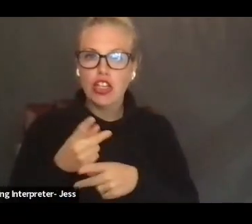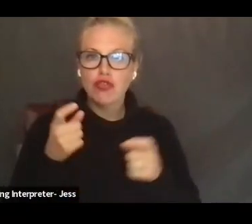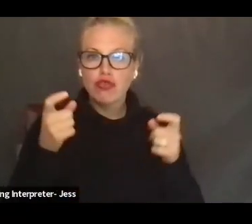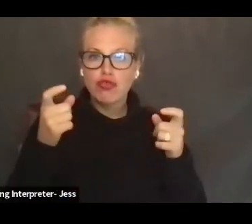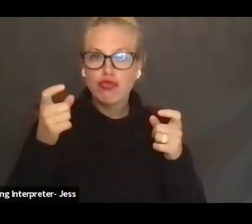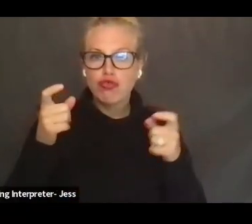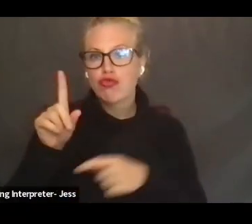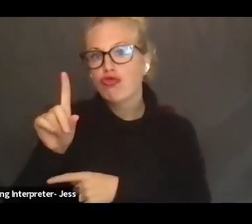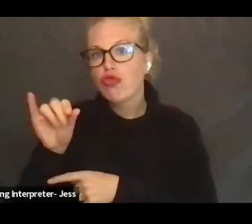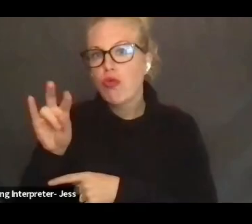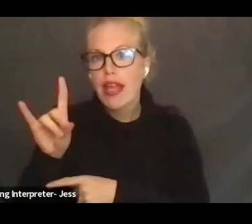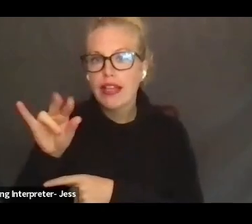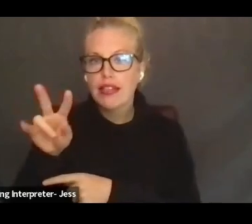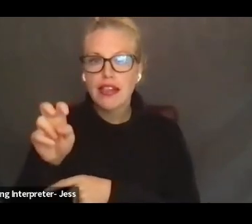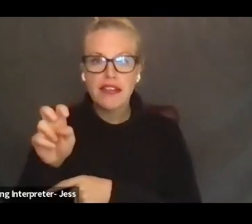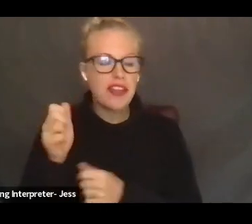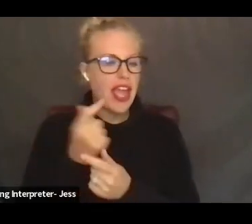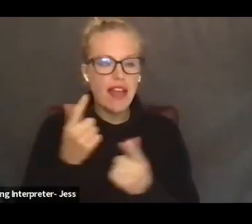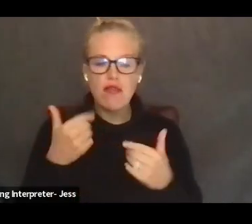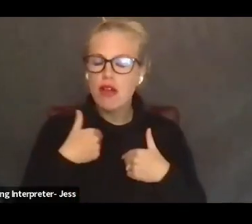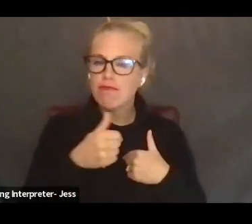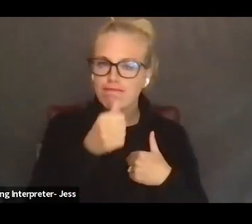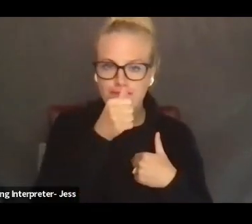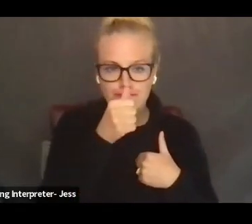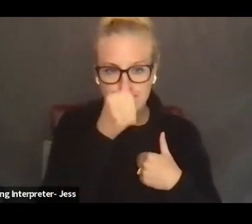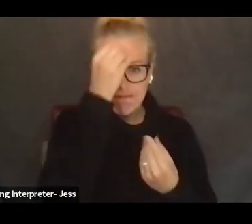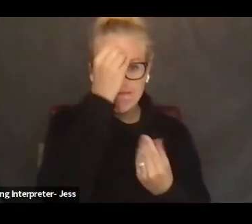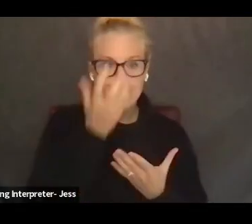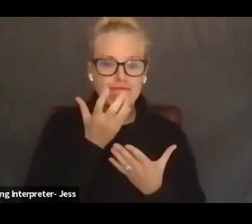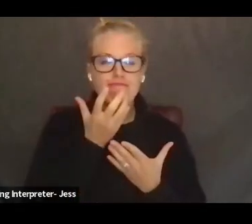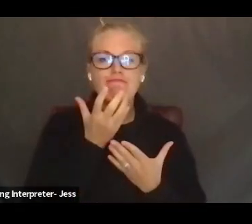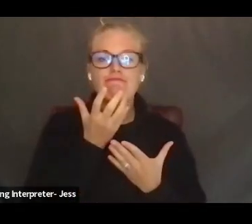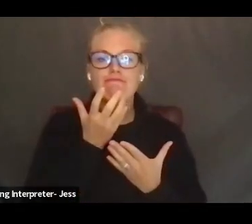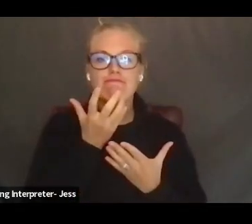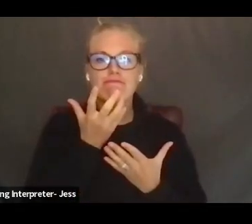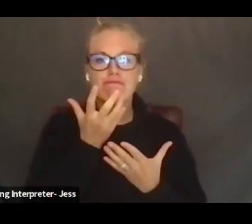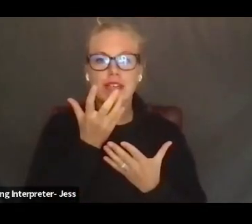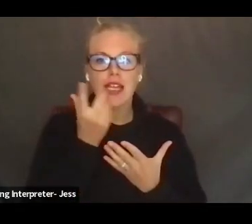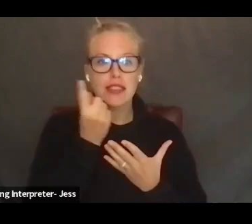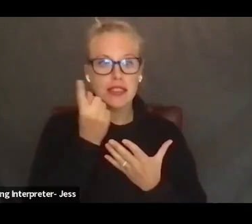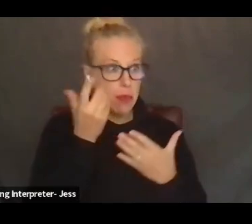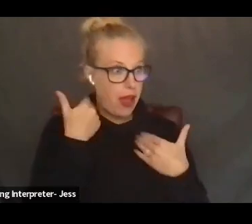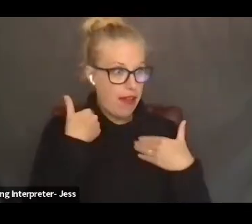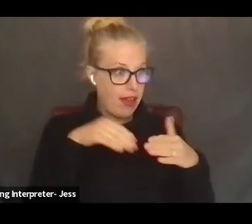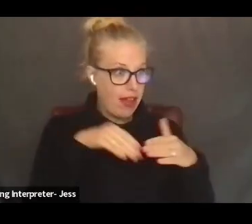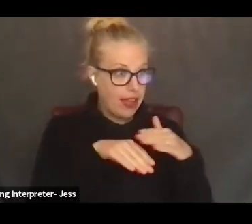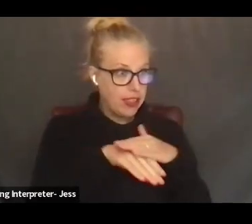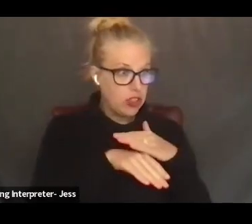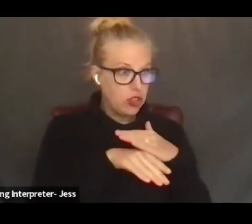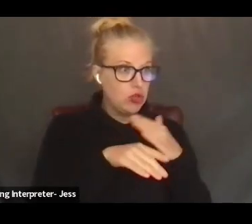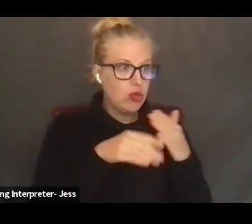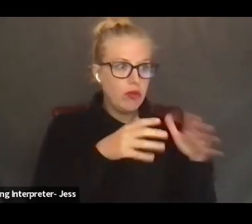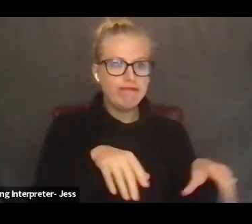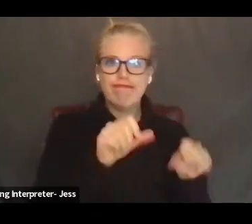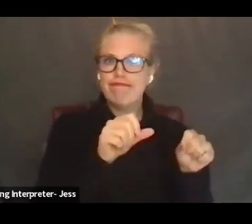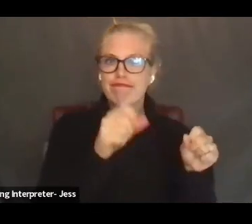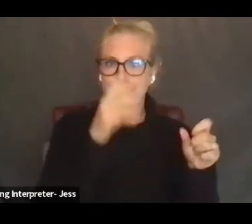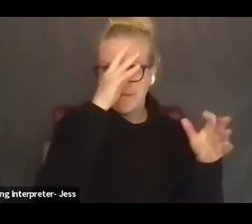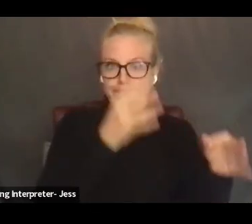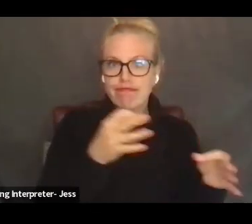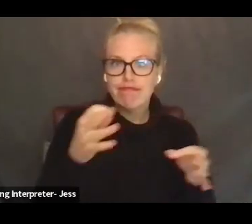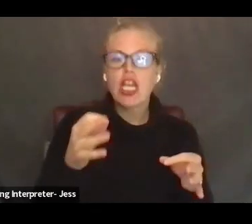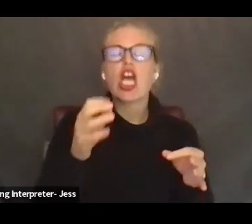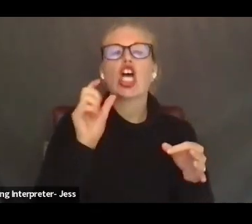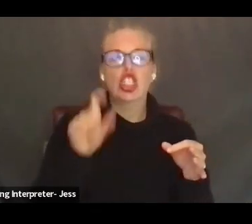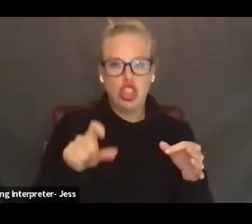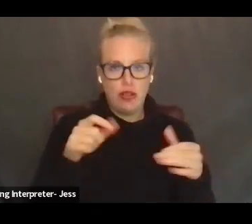Everybody's got private information that they want to have somebody have access to make your decision. Should have healthcare